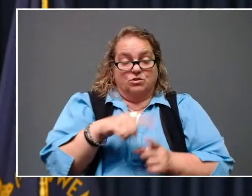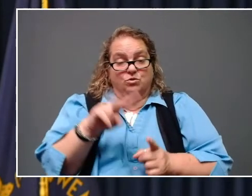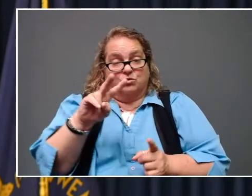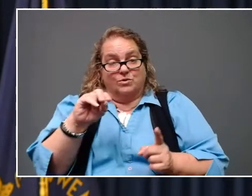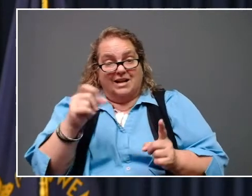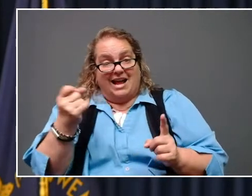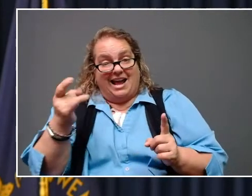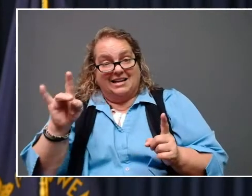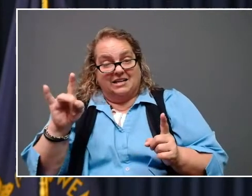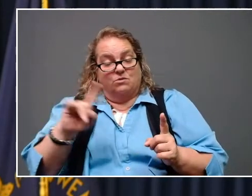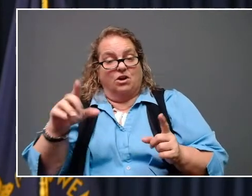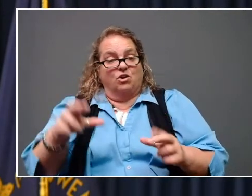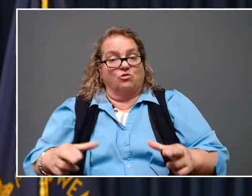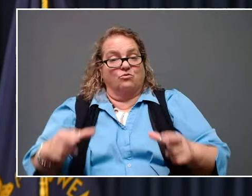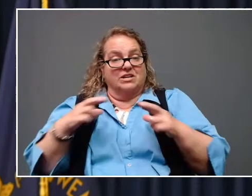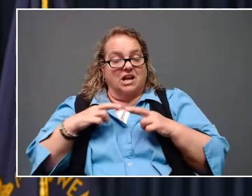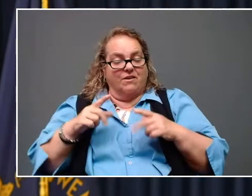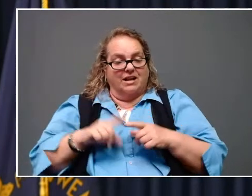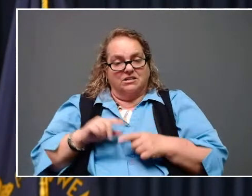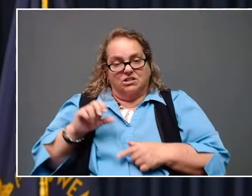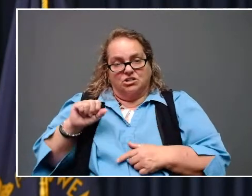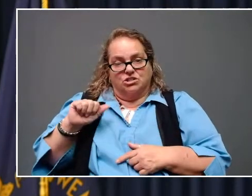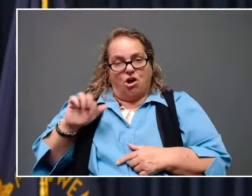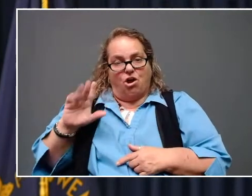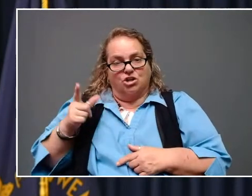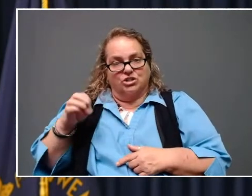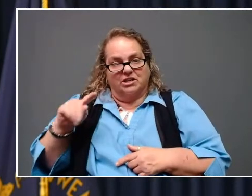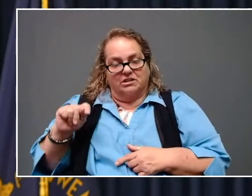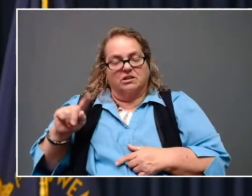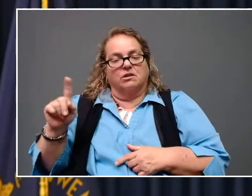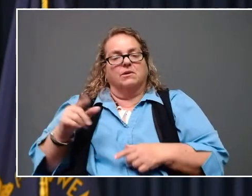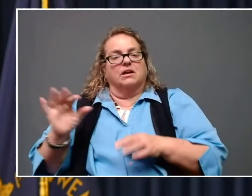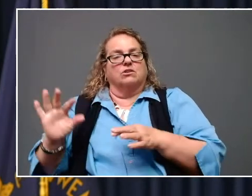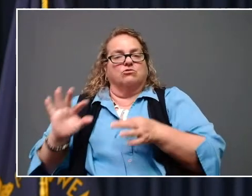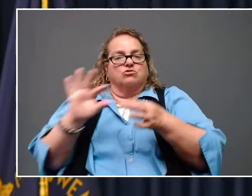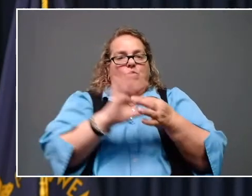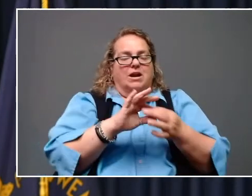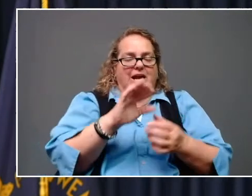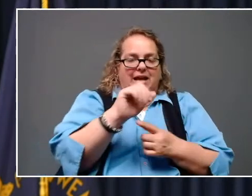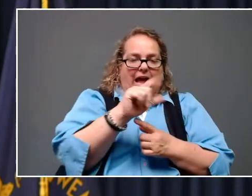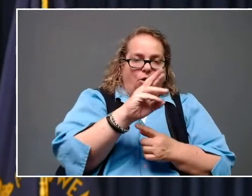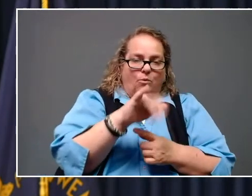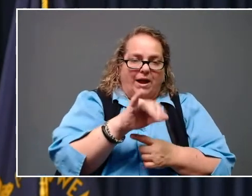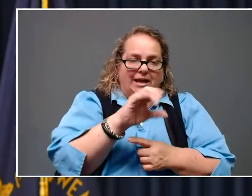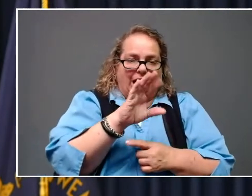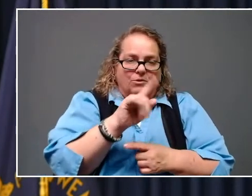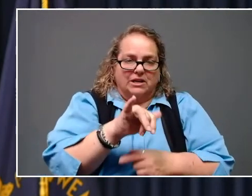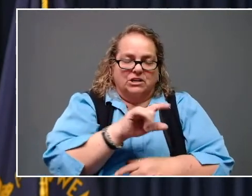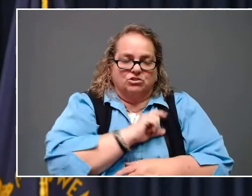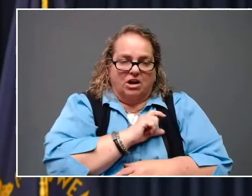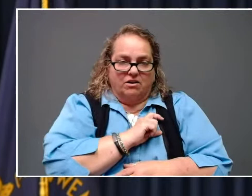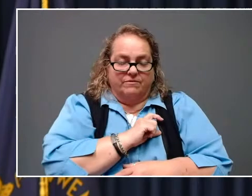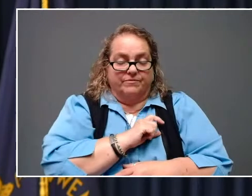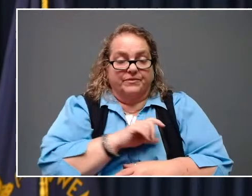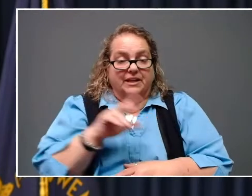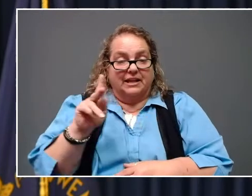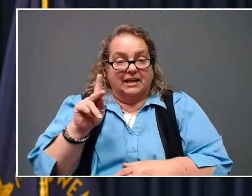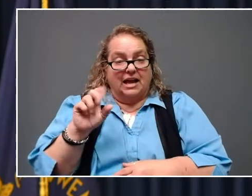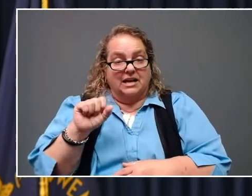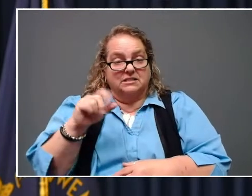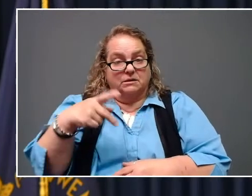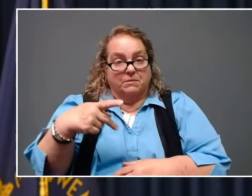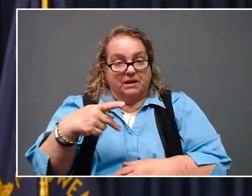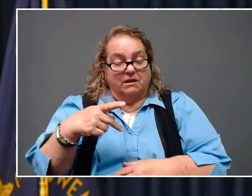retired as a sergeant before joining the Callaway County Sheriff's Office. While serving as the KSP Post 1 Public Affairs